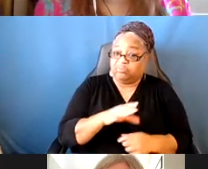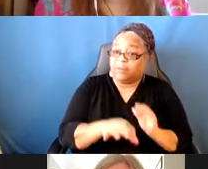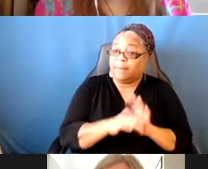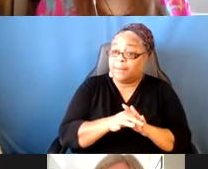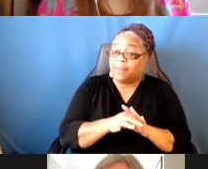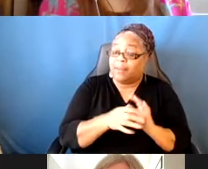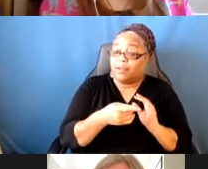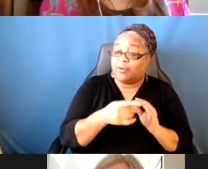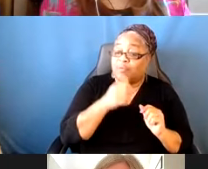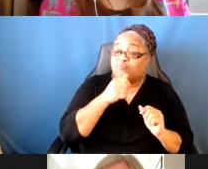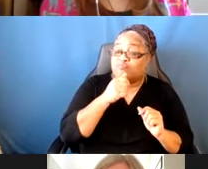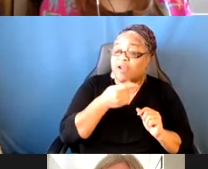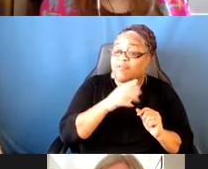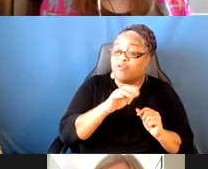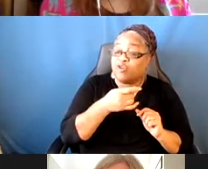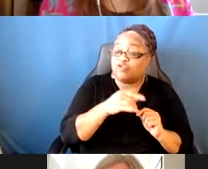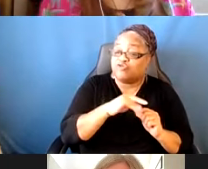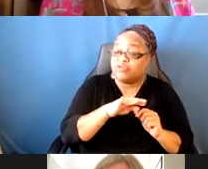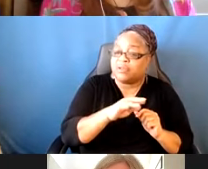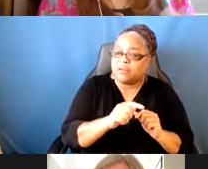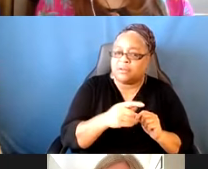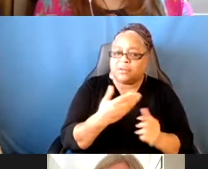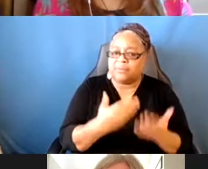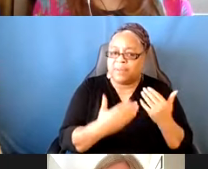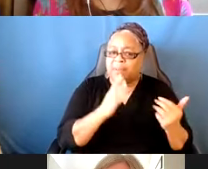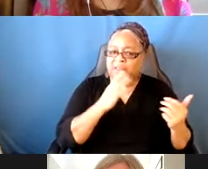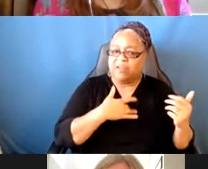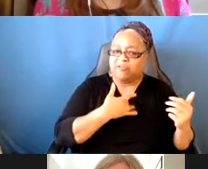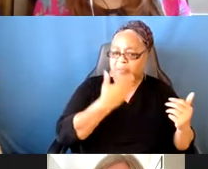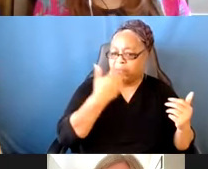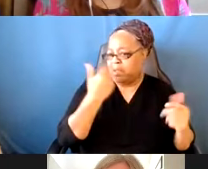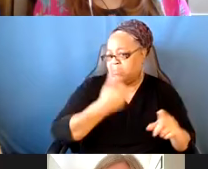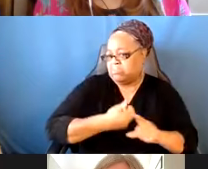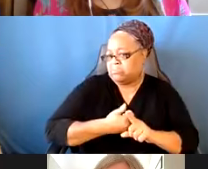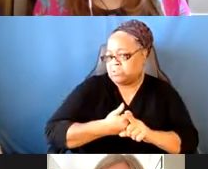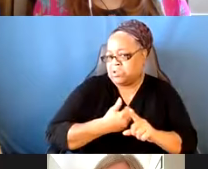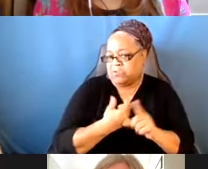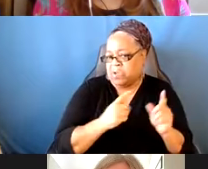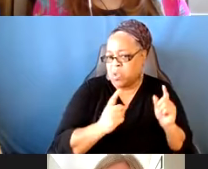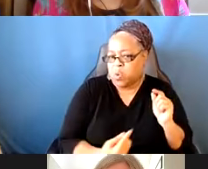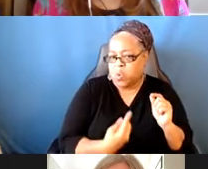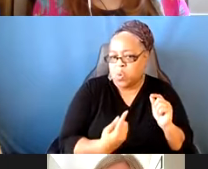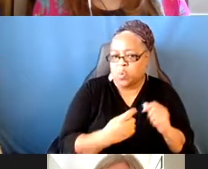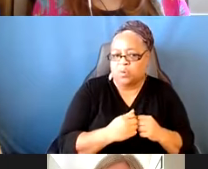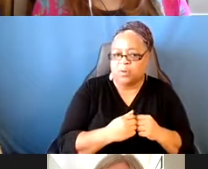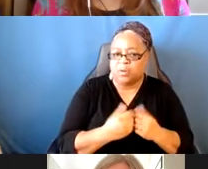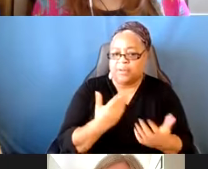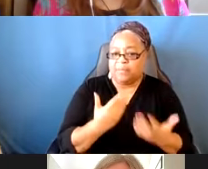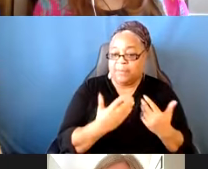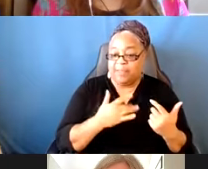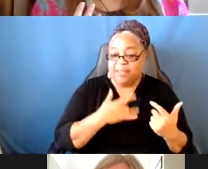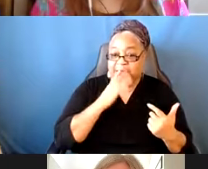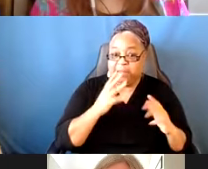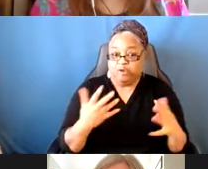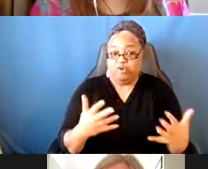myself. I love getting lost in thought. They might also think, I'm elevated right now. If you ask them a